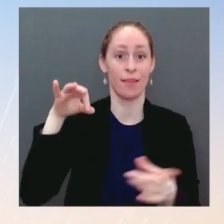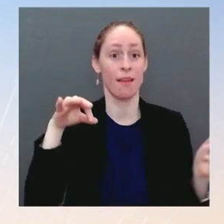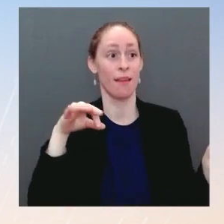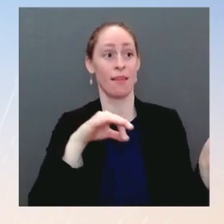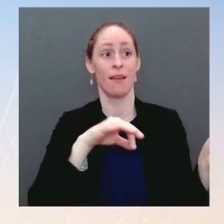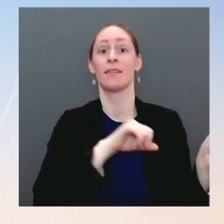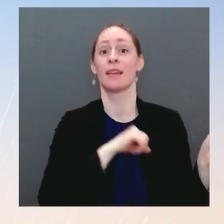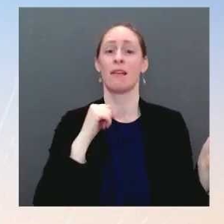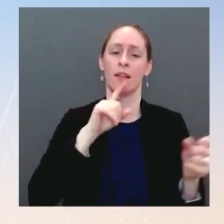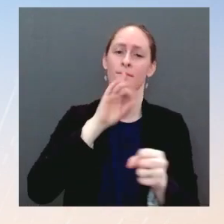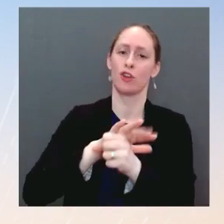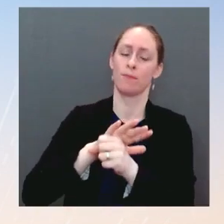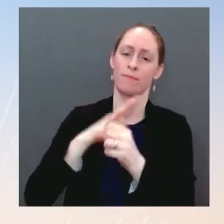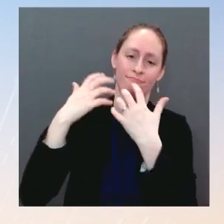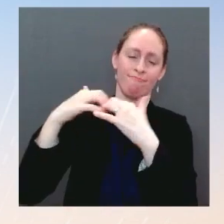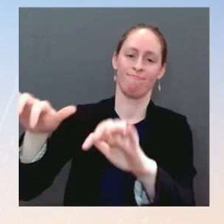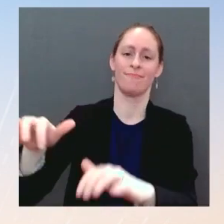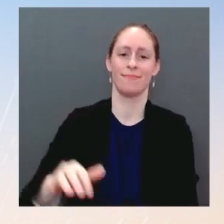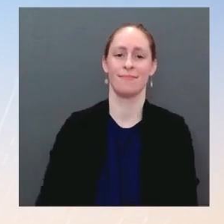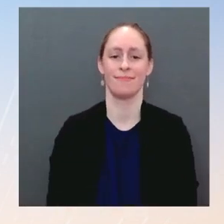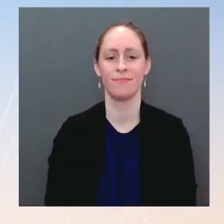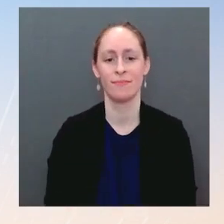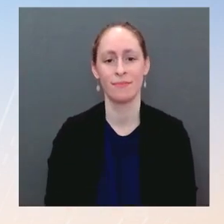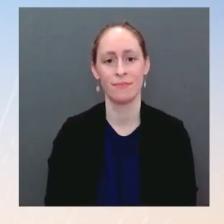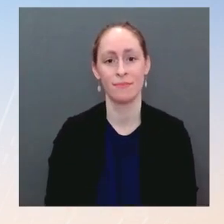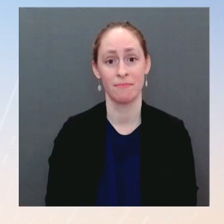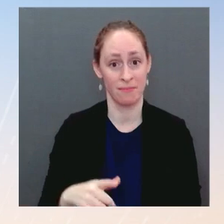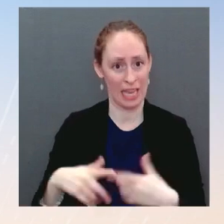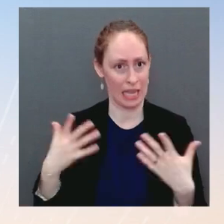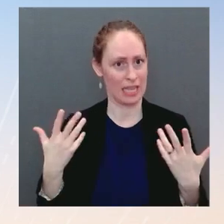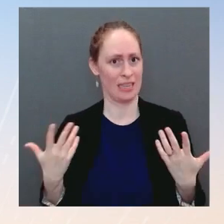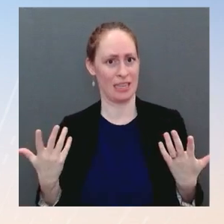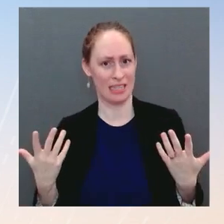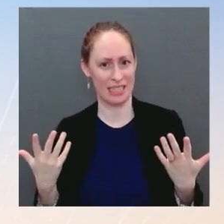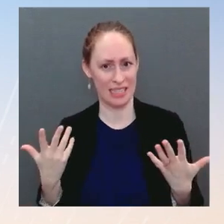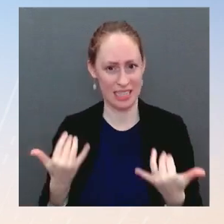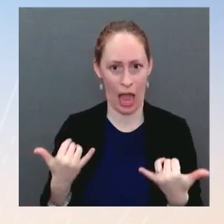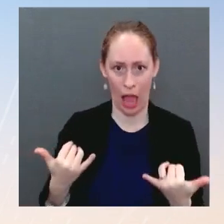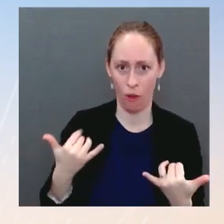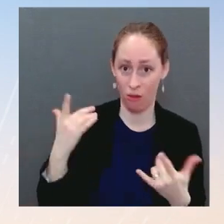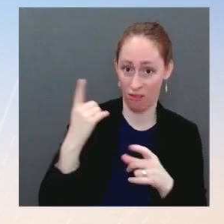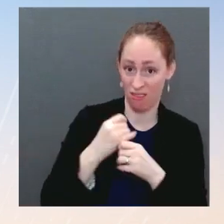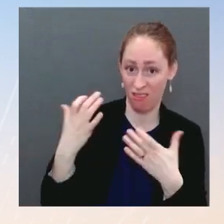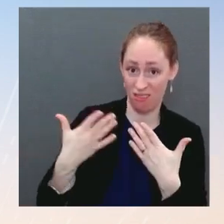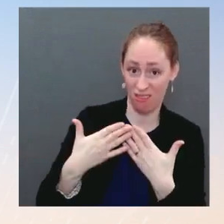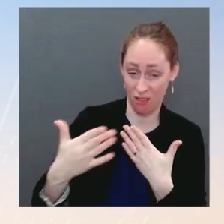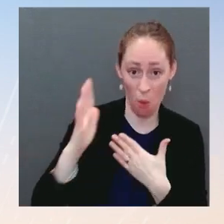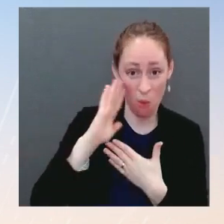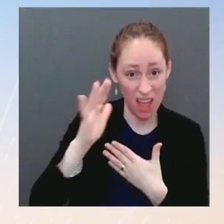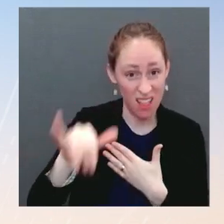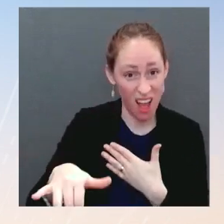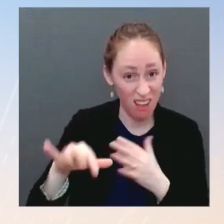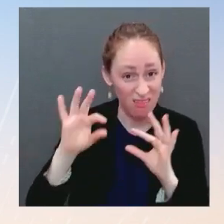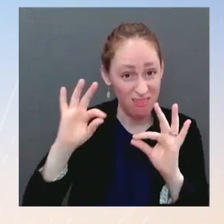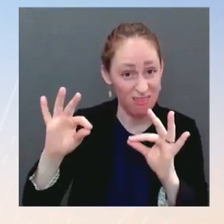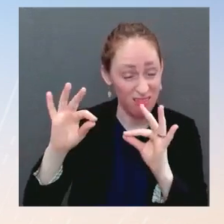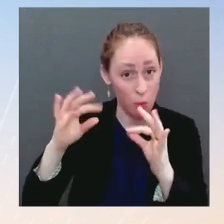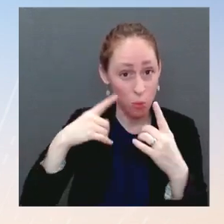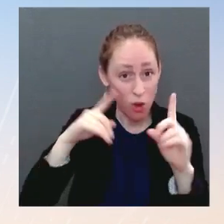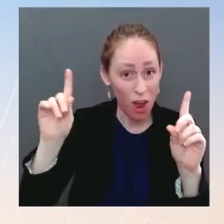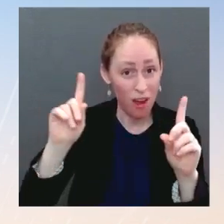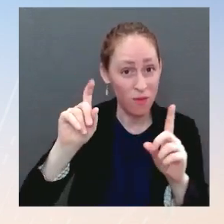is a one-month process something that the White House is comfortable with? Do you think that could work, or do you think that might rush the process? Ms. Again, I think I spoke to what our view is.